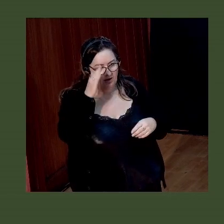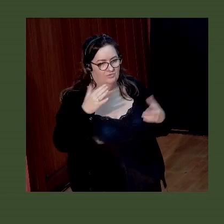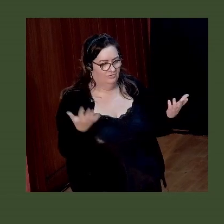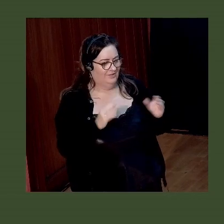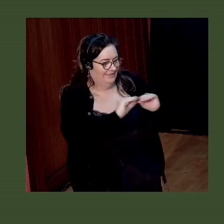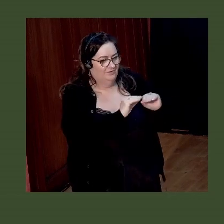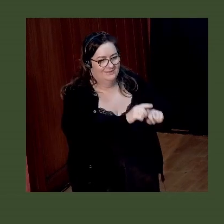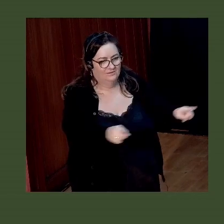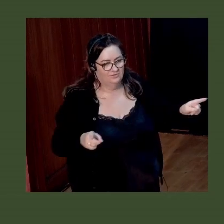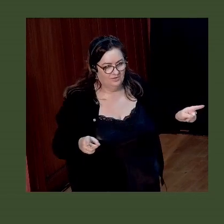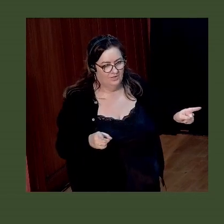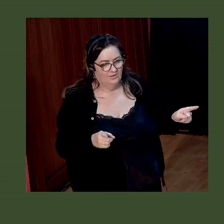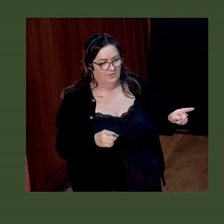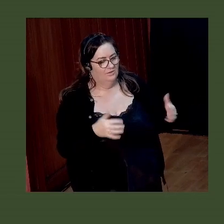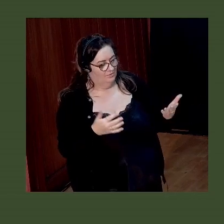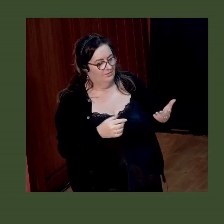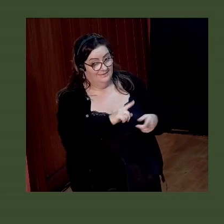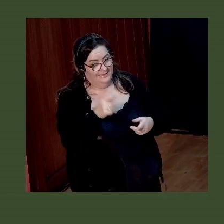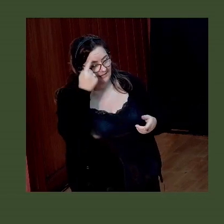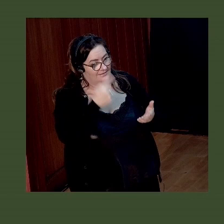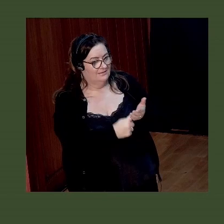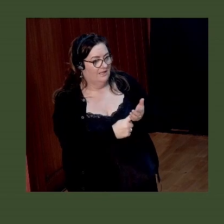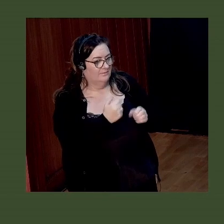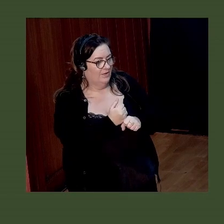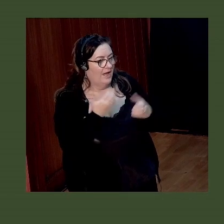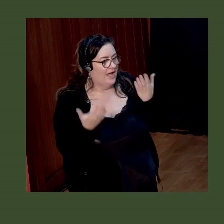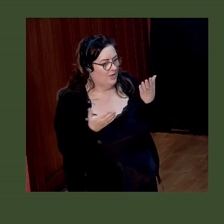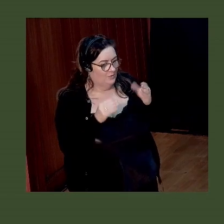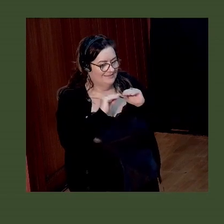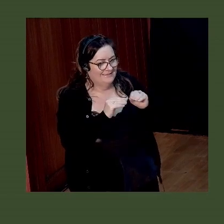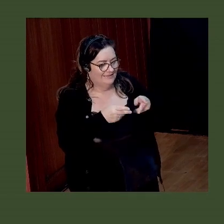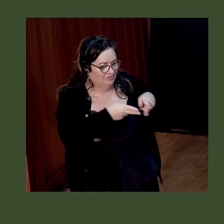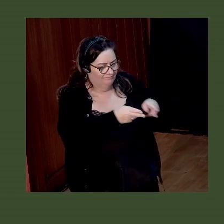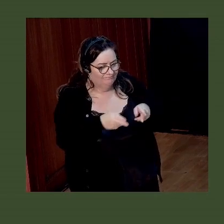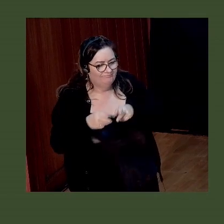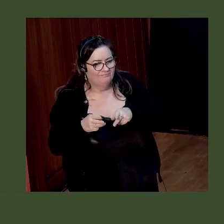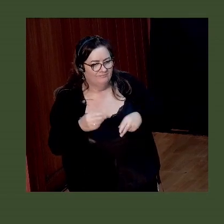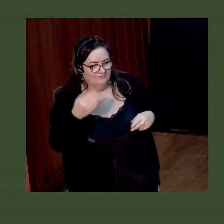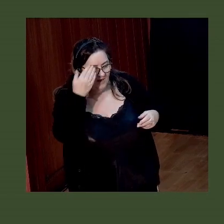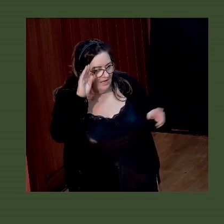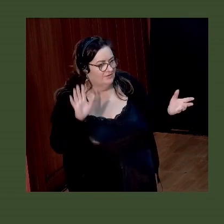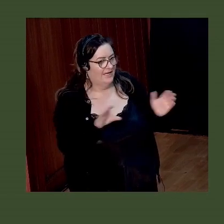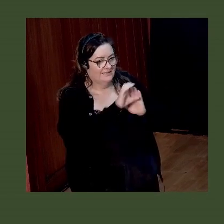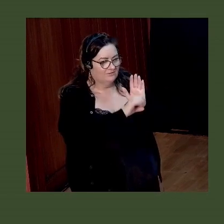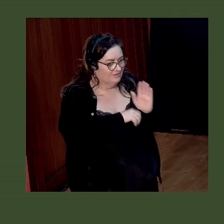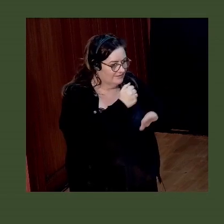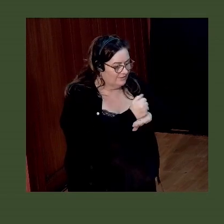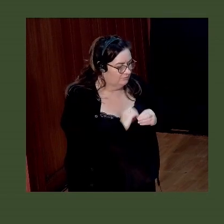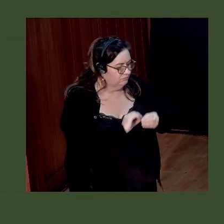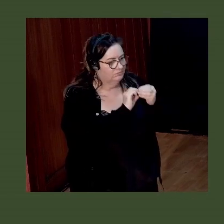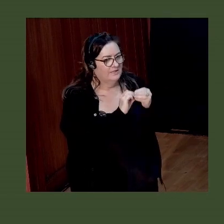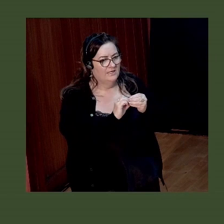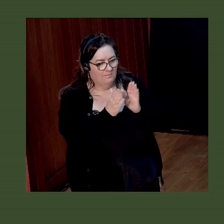Irish were to be appointed, and a decision had to be made regarding the teaching methodologies that could be used. Curricula were to be set, school books